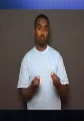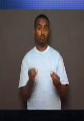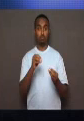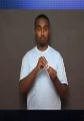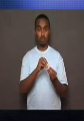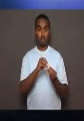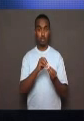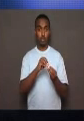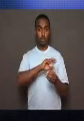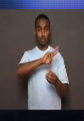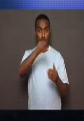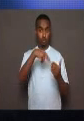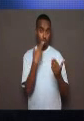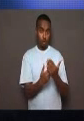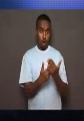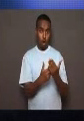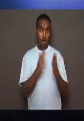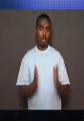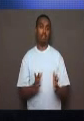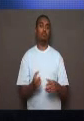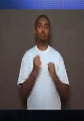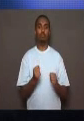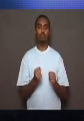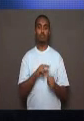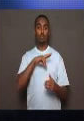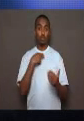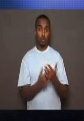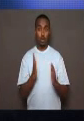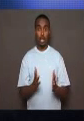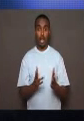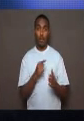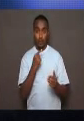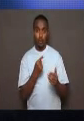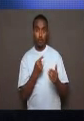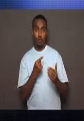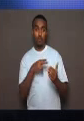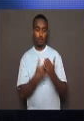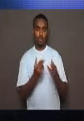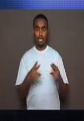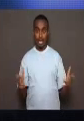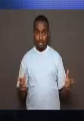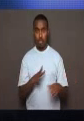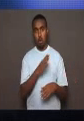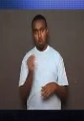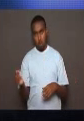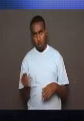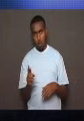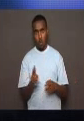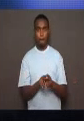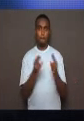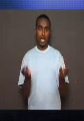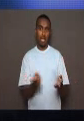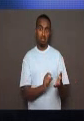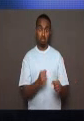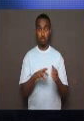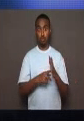a journalist. A journalist is someone who writes for newspapers or